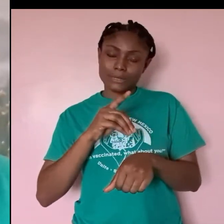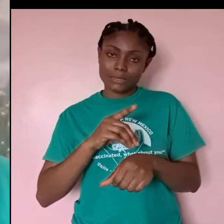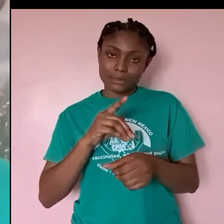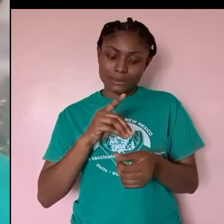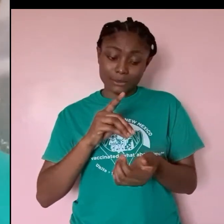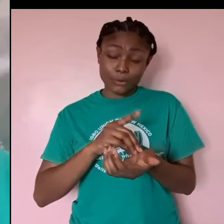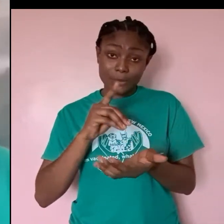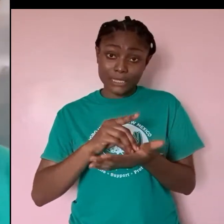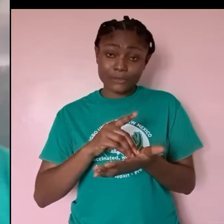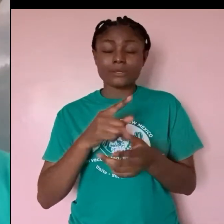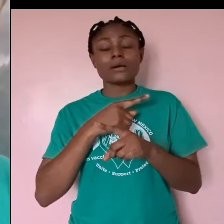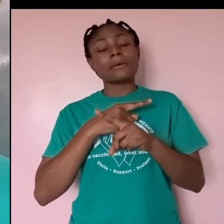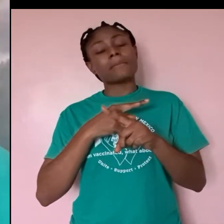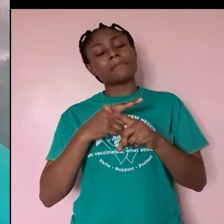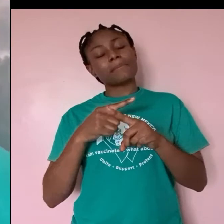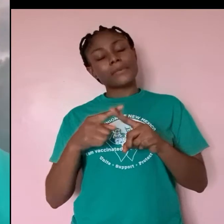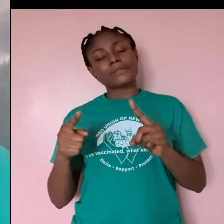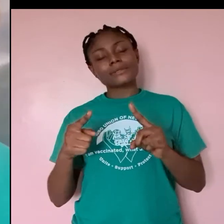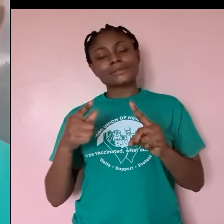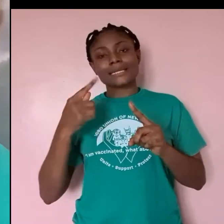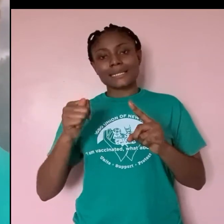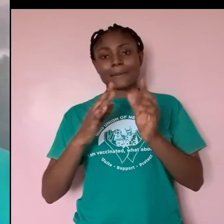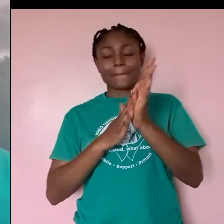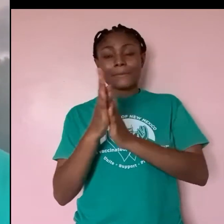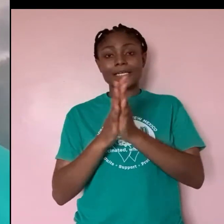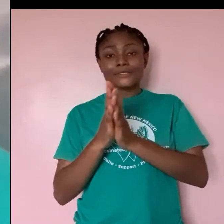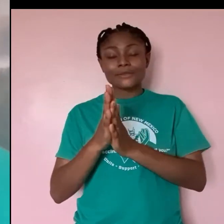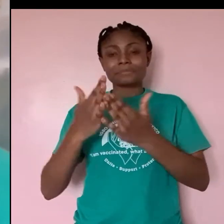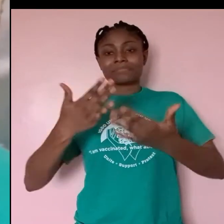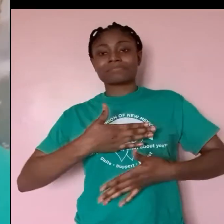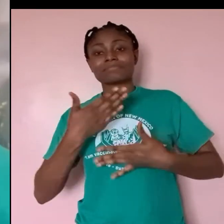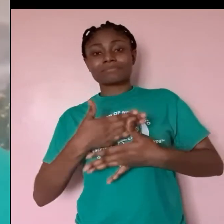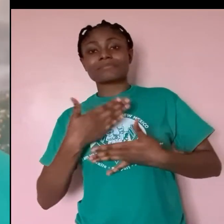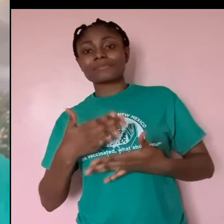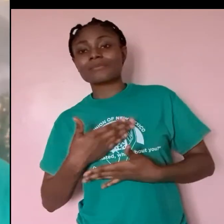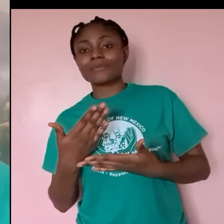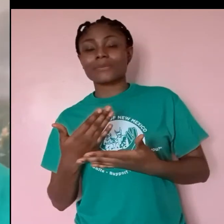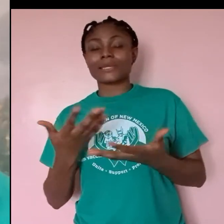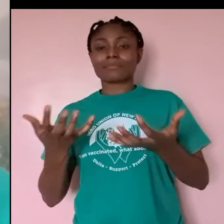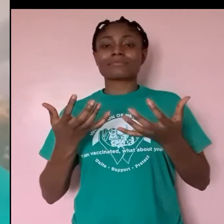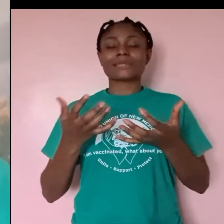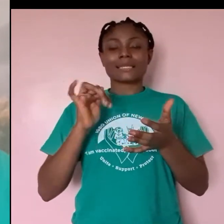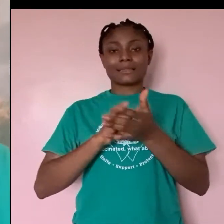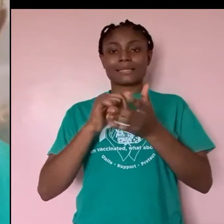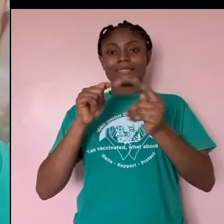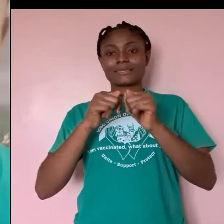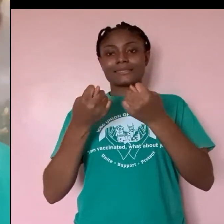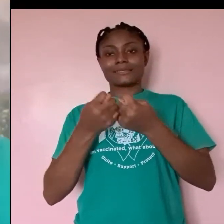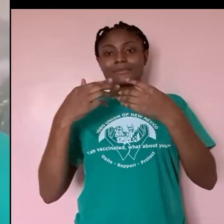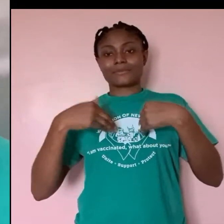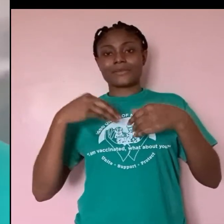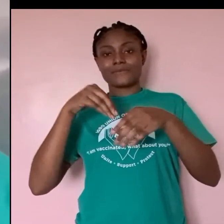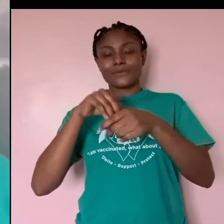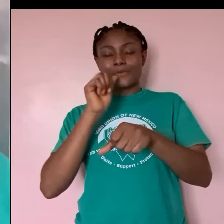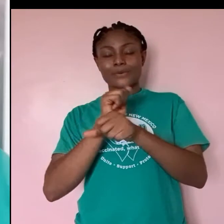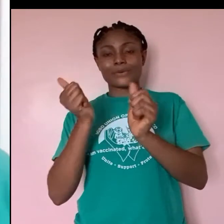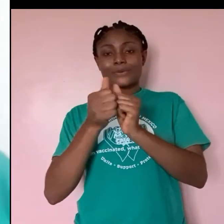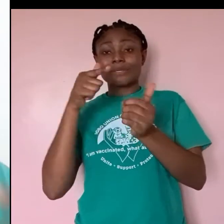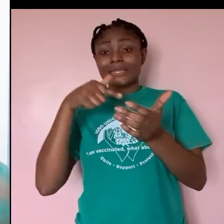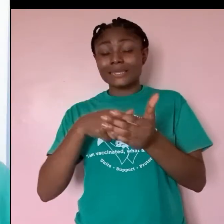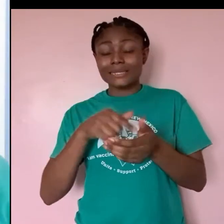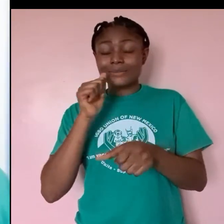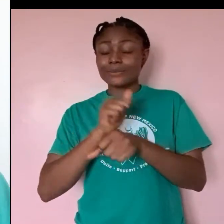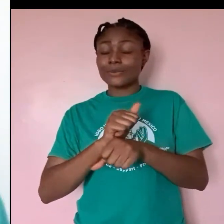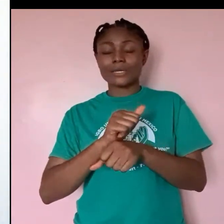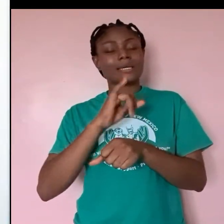I mean, above all, the excitement, the passion that the team has in working on this work is